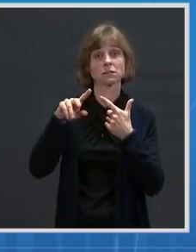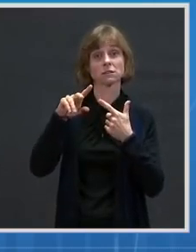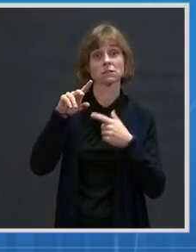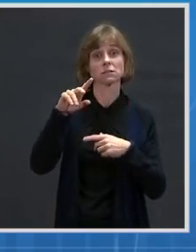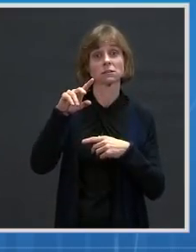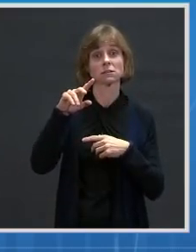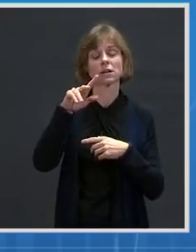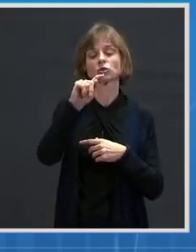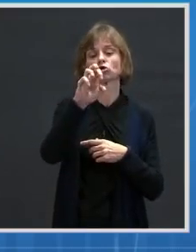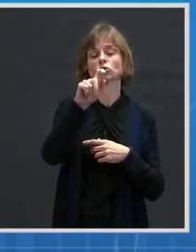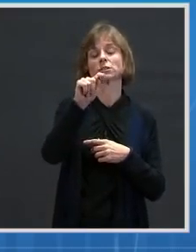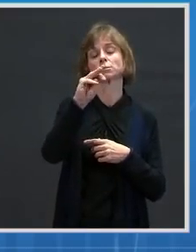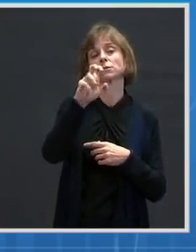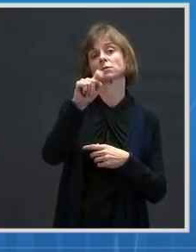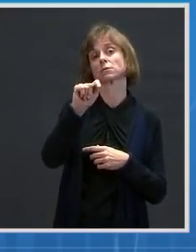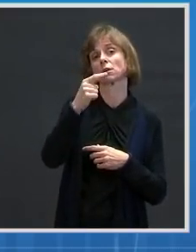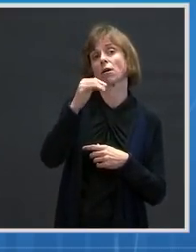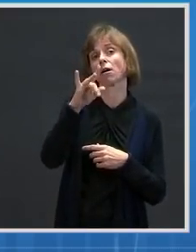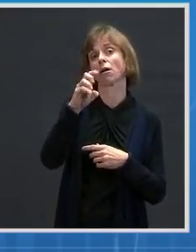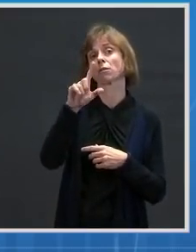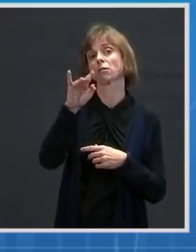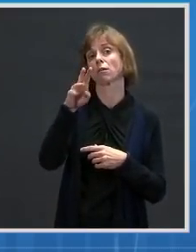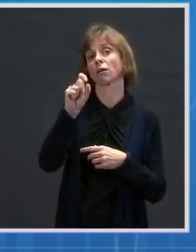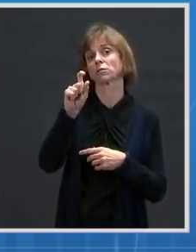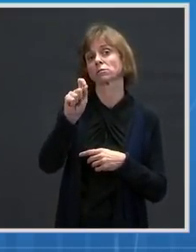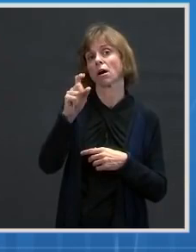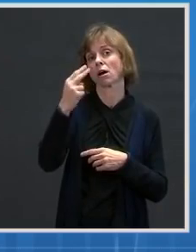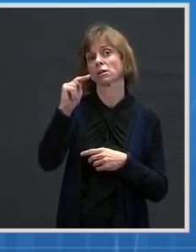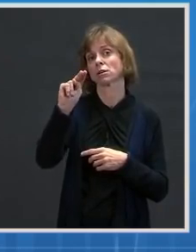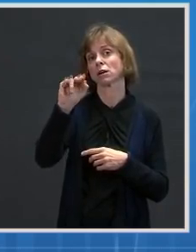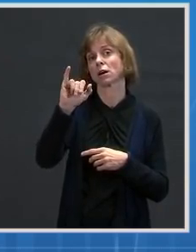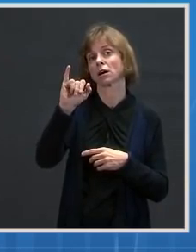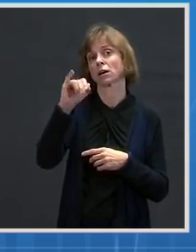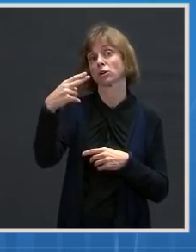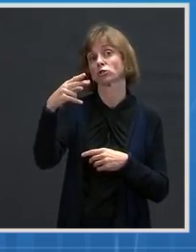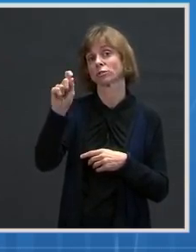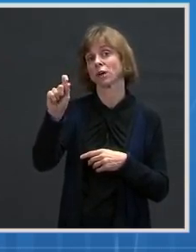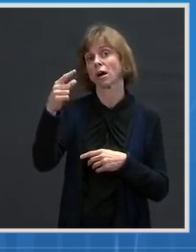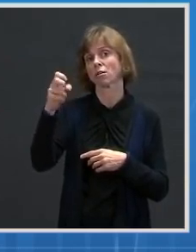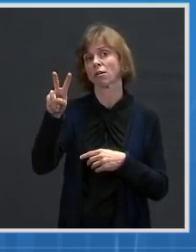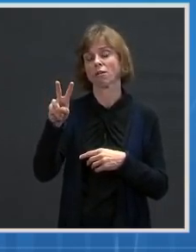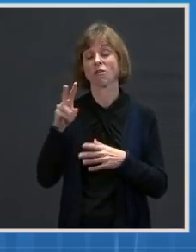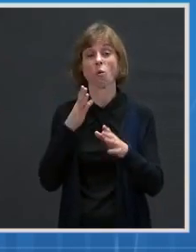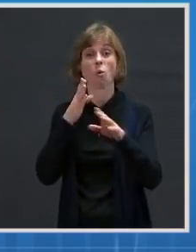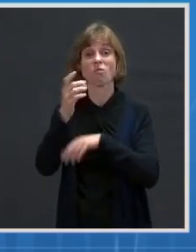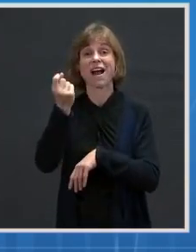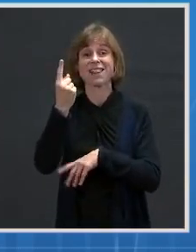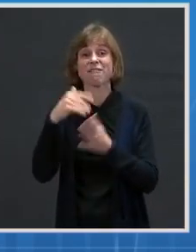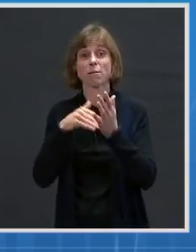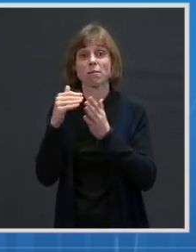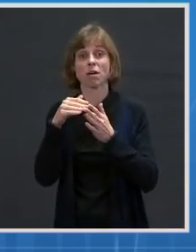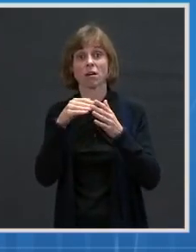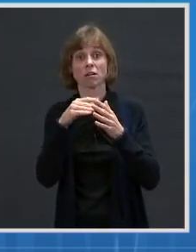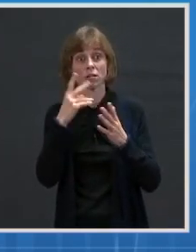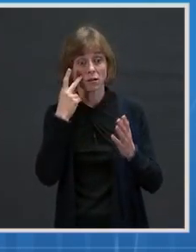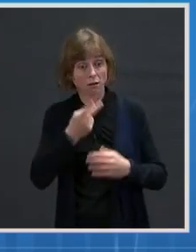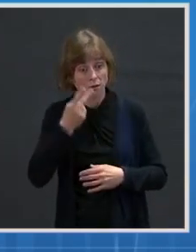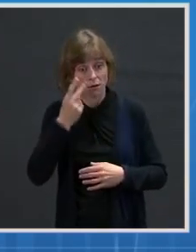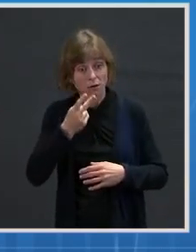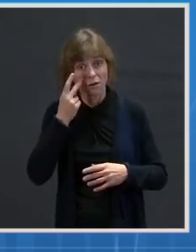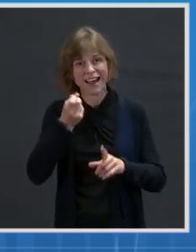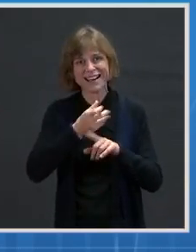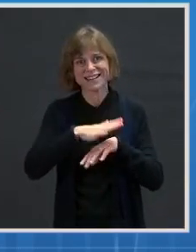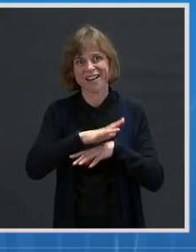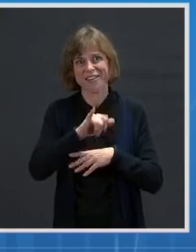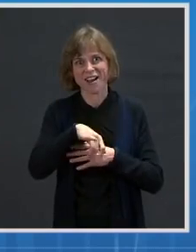guidelines.nih.gov, there have been over 11 million hits to this. The reason we feel this is important, and I